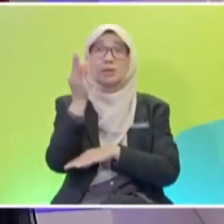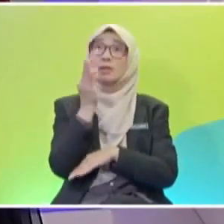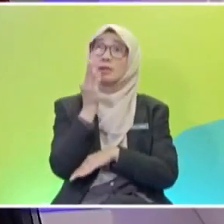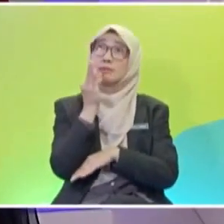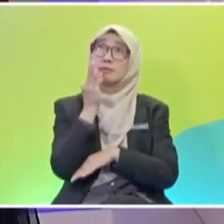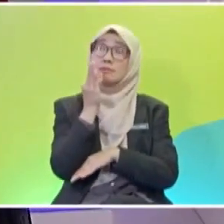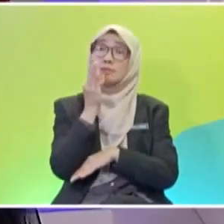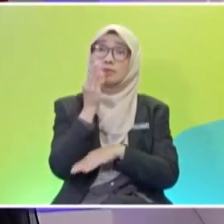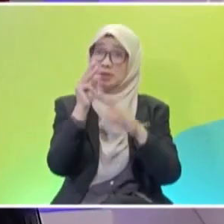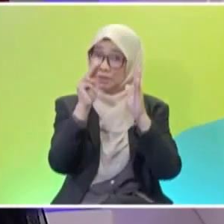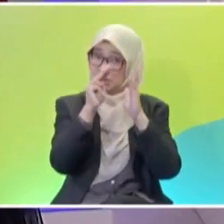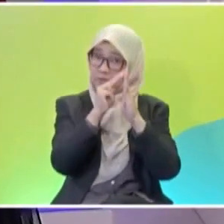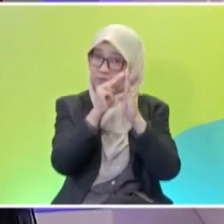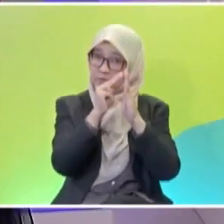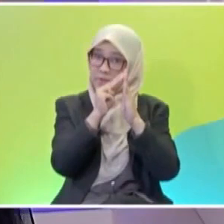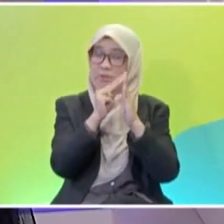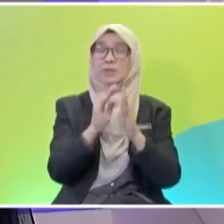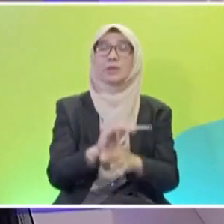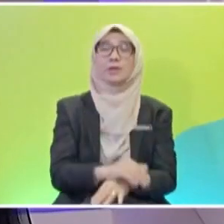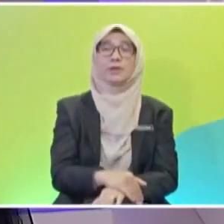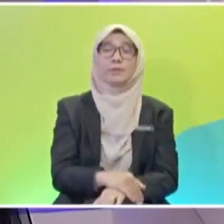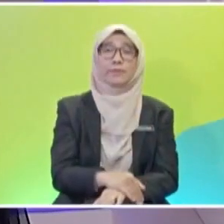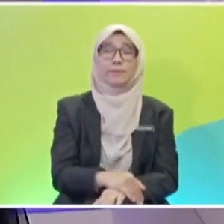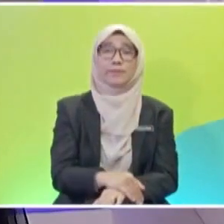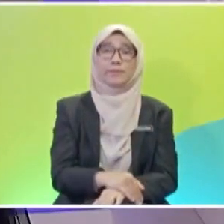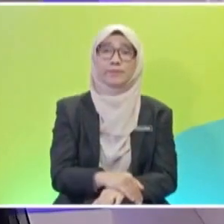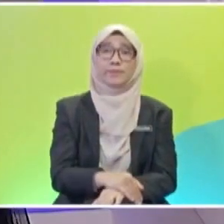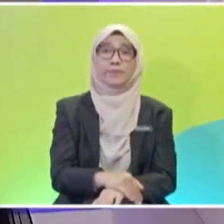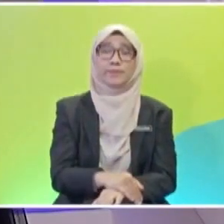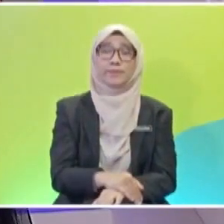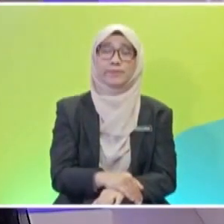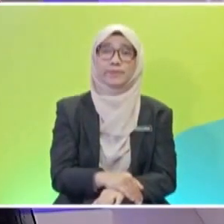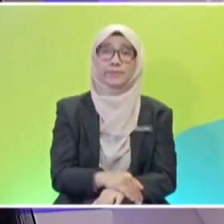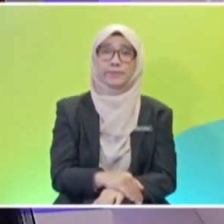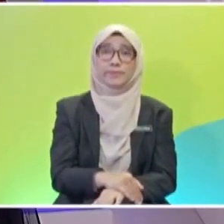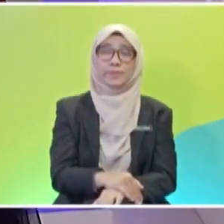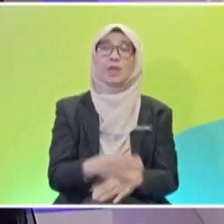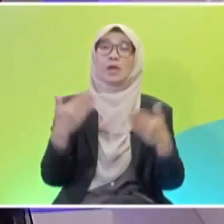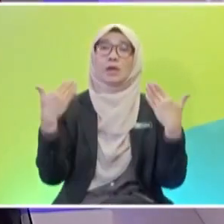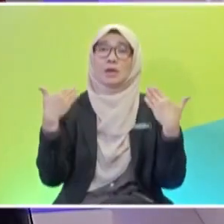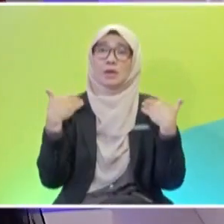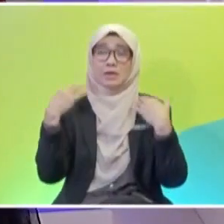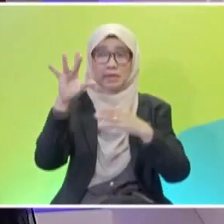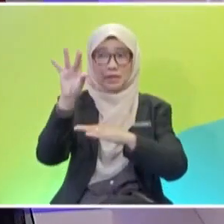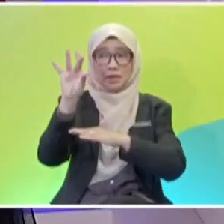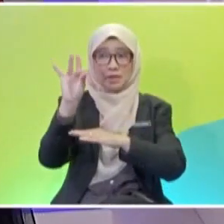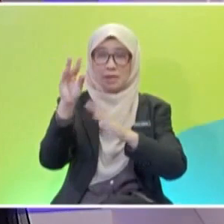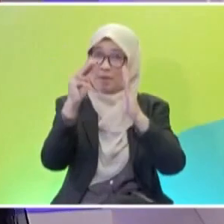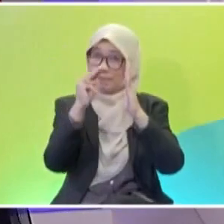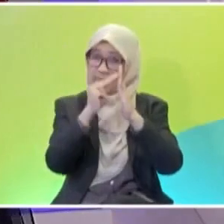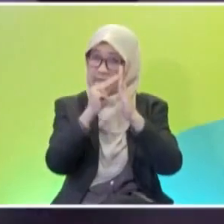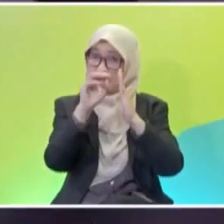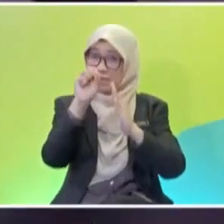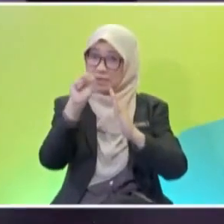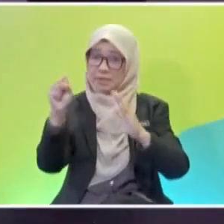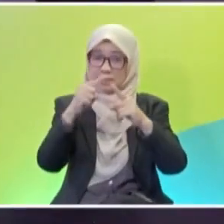they've given you eight meanings, okay, so we are only going to match it to six words. That's why it's the unwanted pair. Yes, okay. And